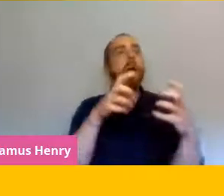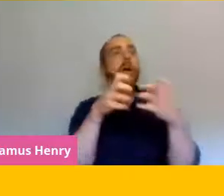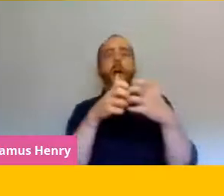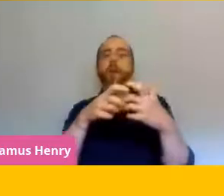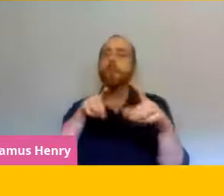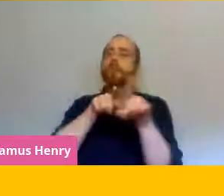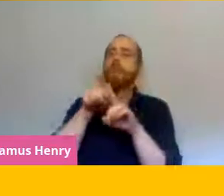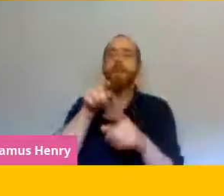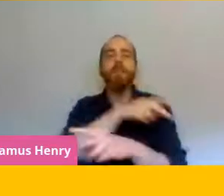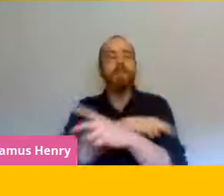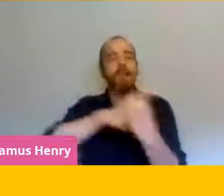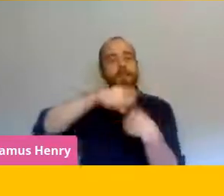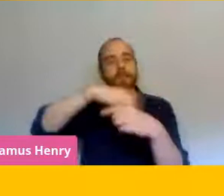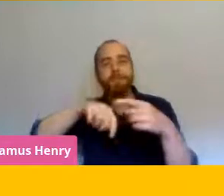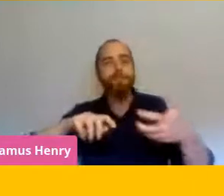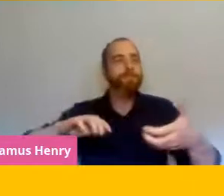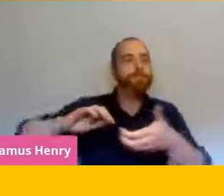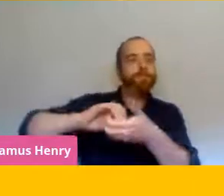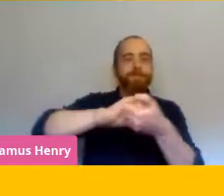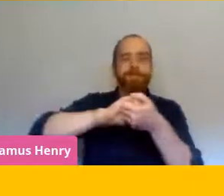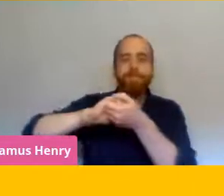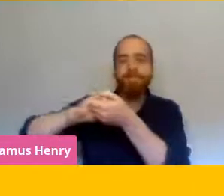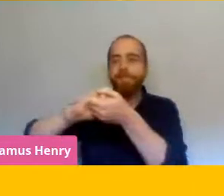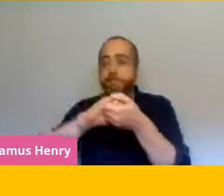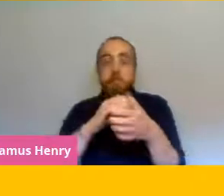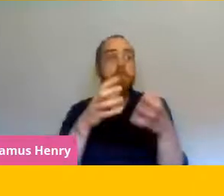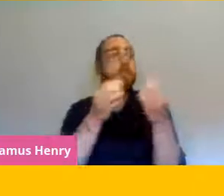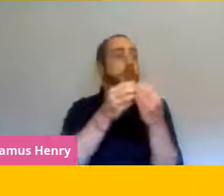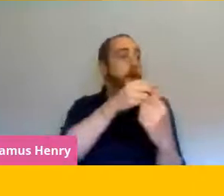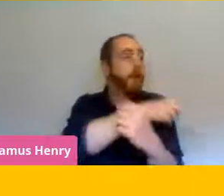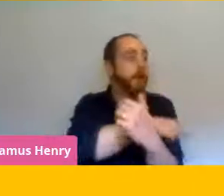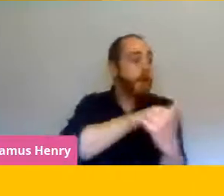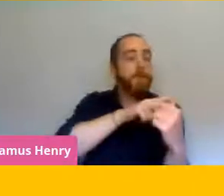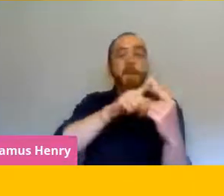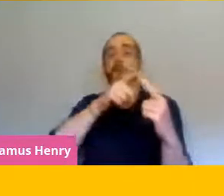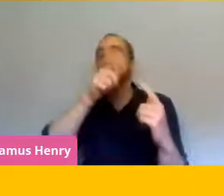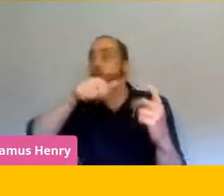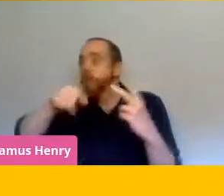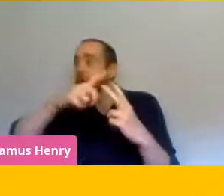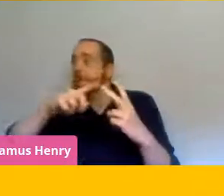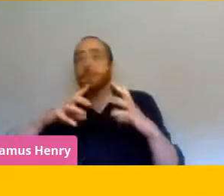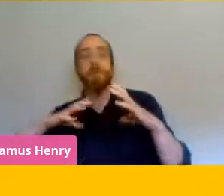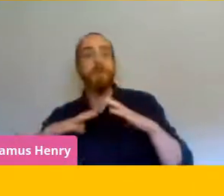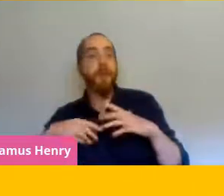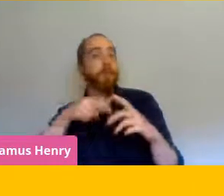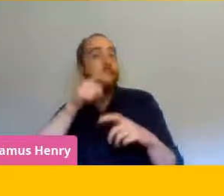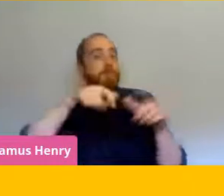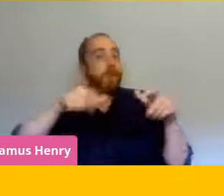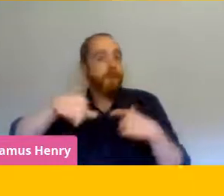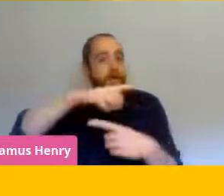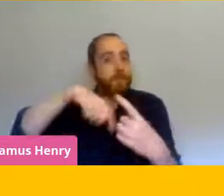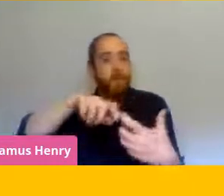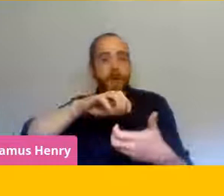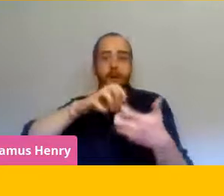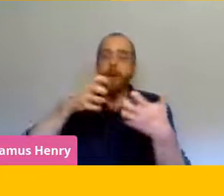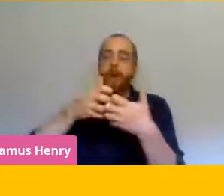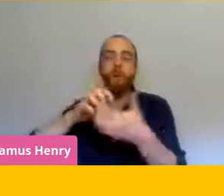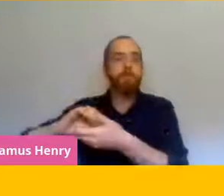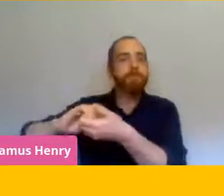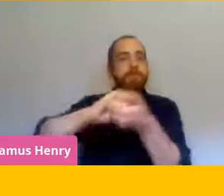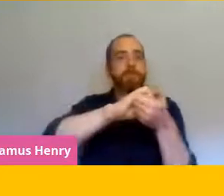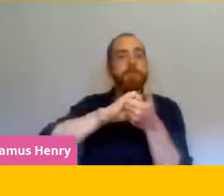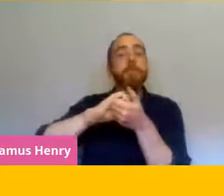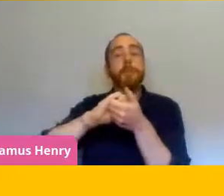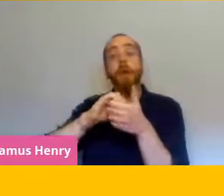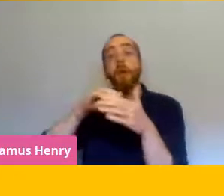and also students. So in our response to the crisis over the last few months, there's sort of three main groups of staff